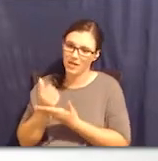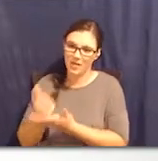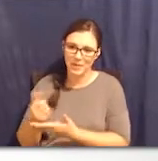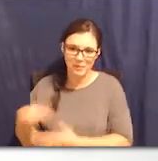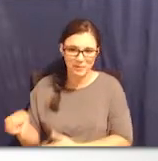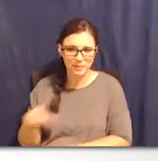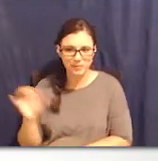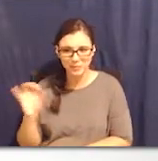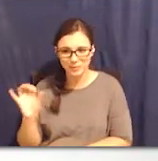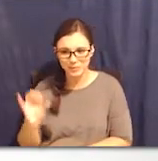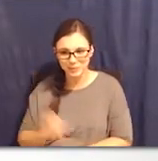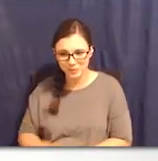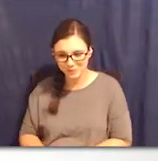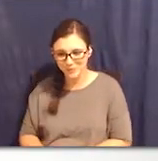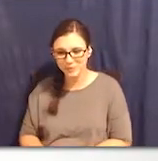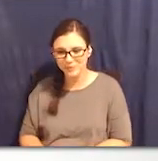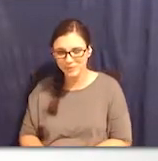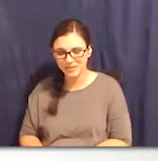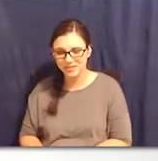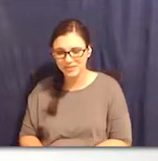We can grow to help you too.